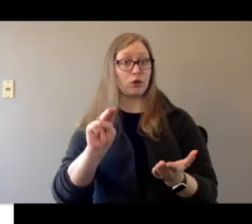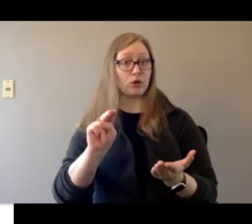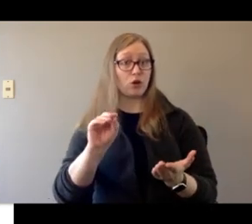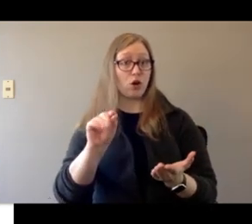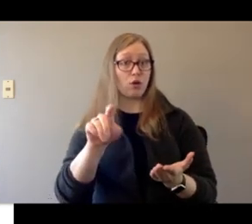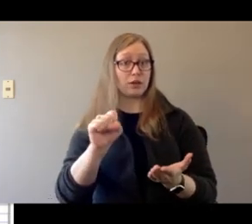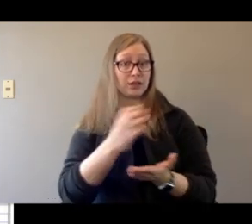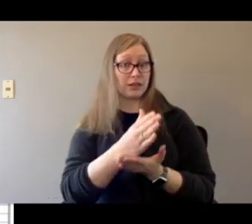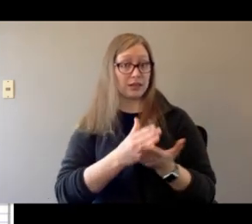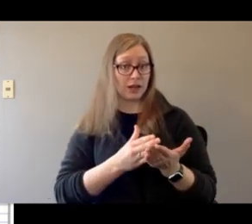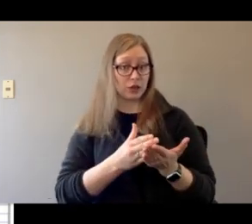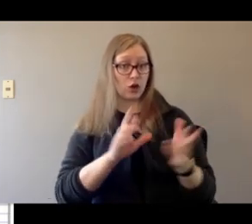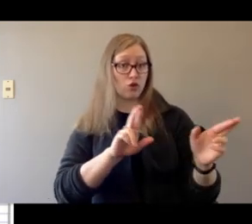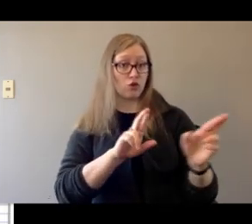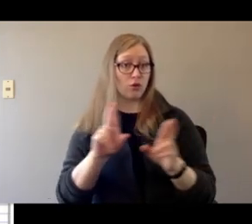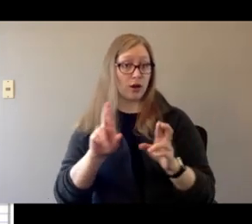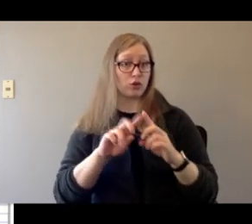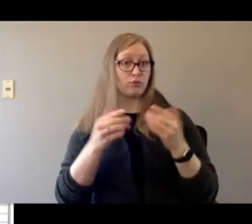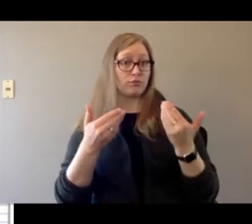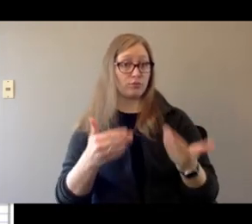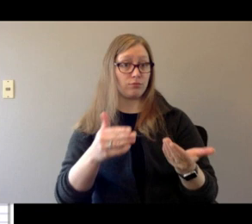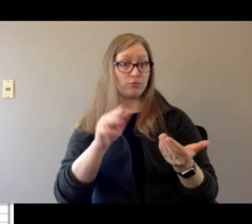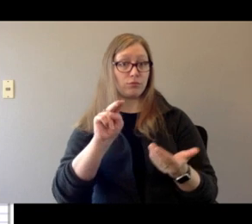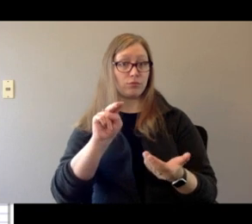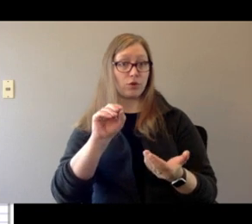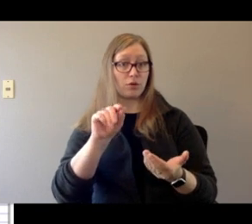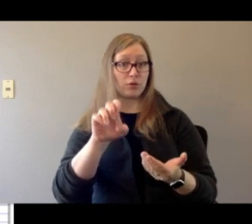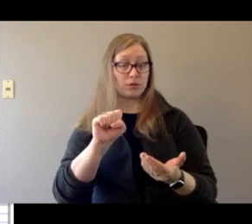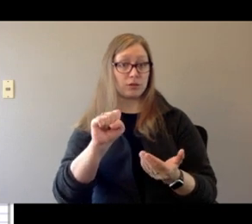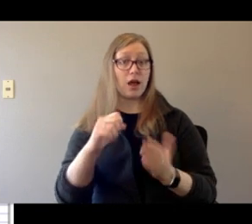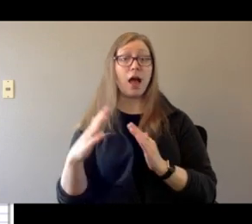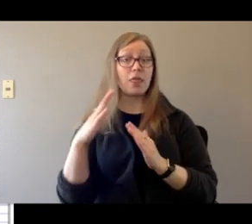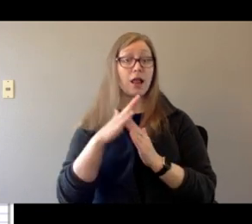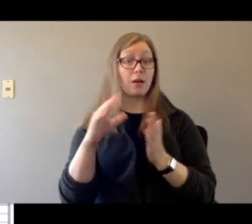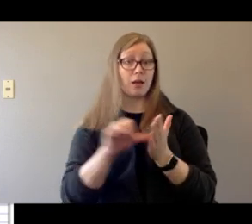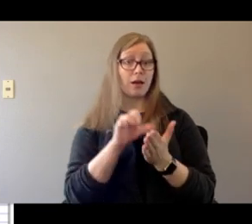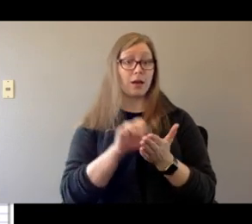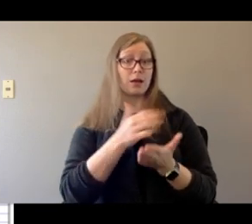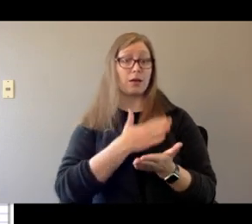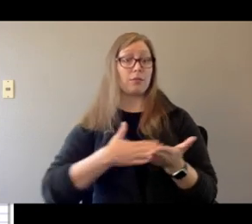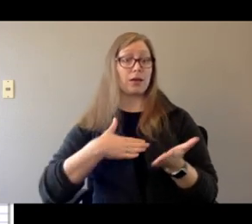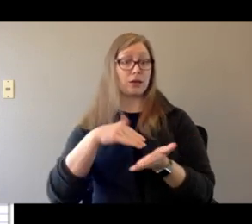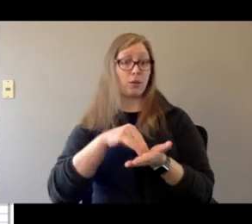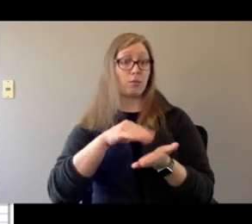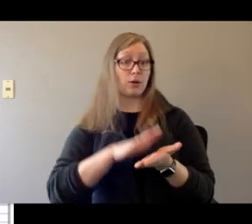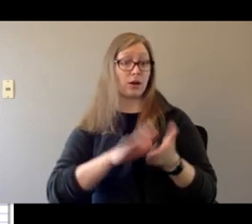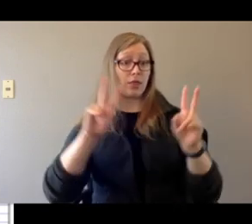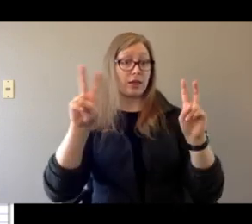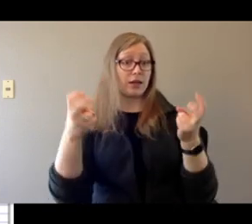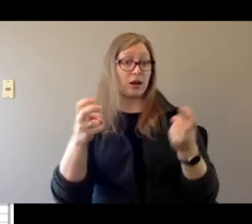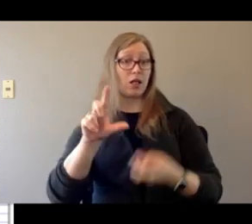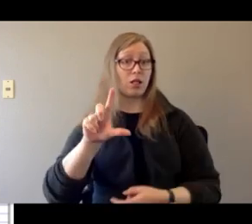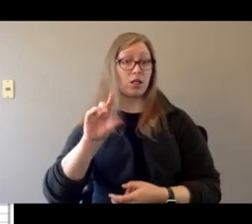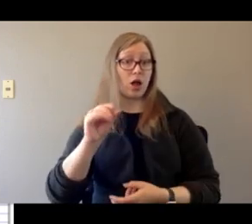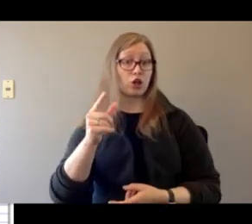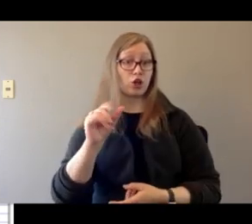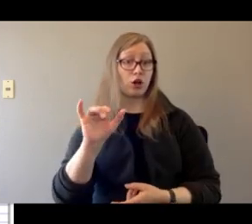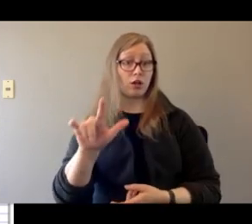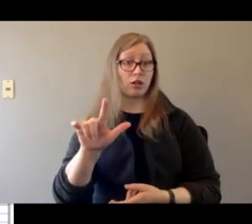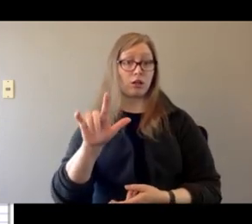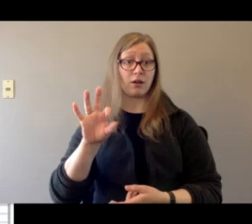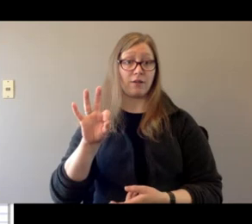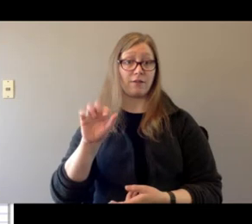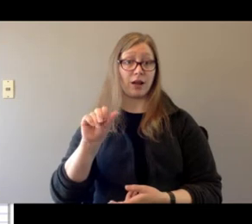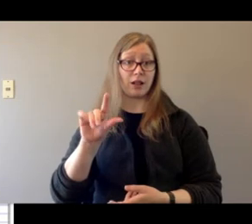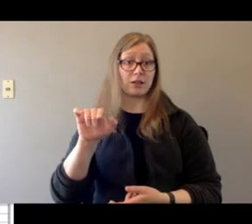some notes. At the very top of your page, please write down the title, Logical Fallacies.